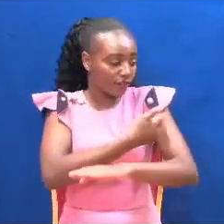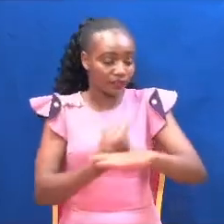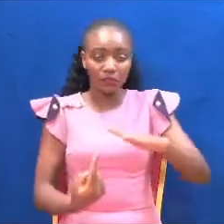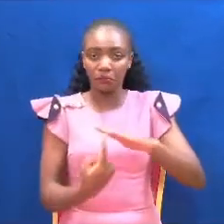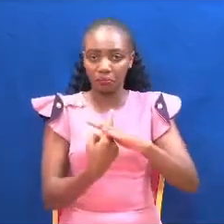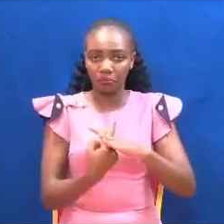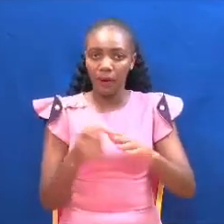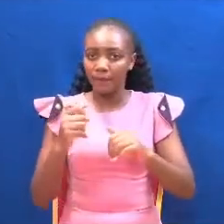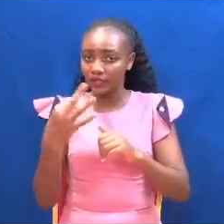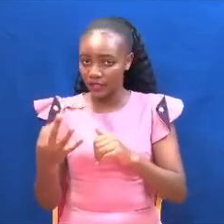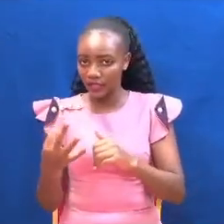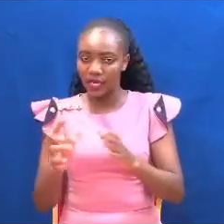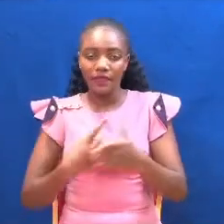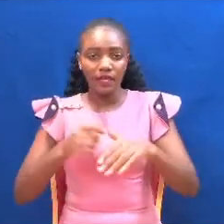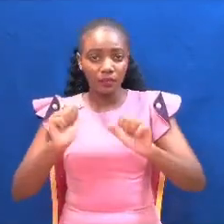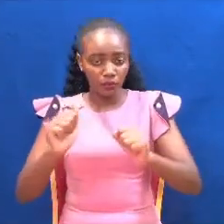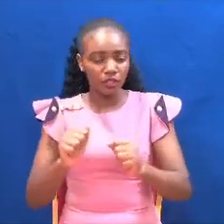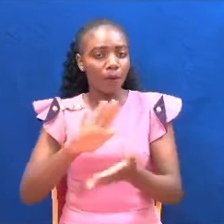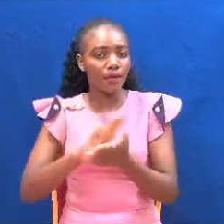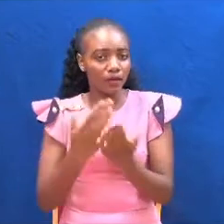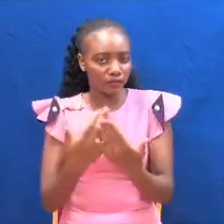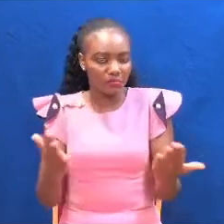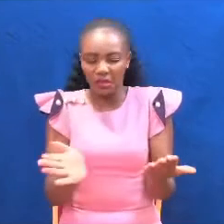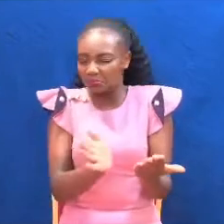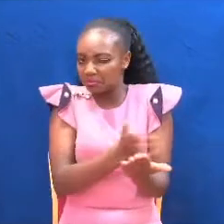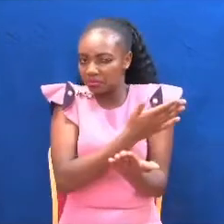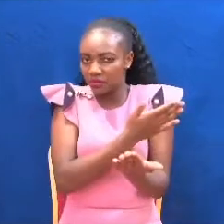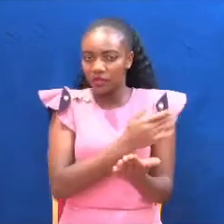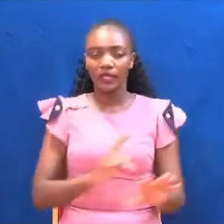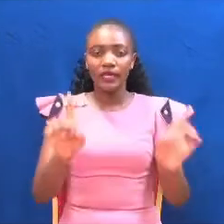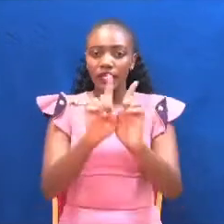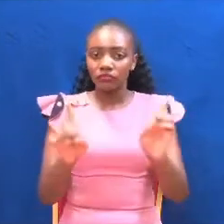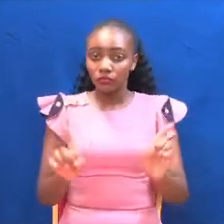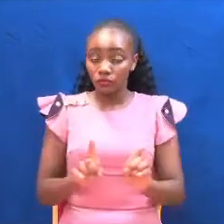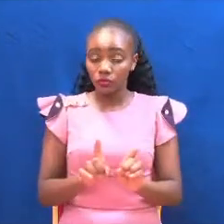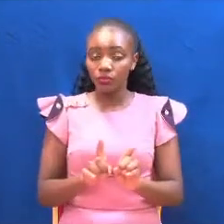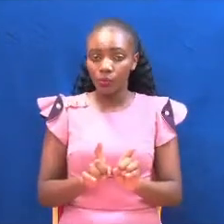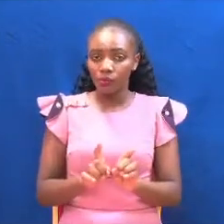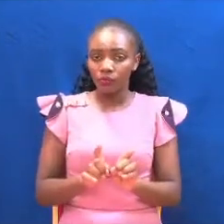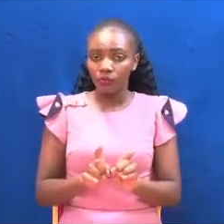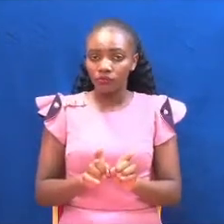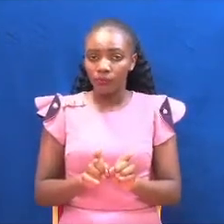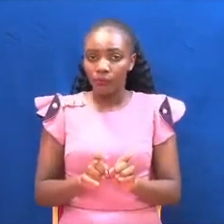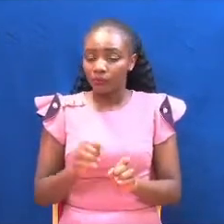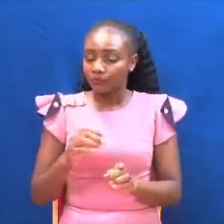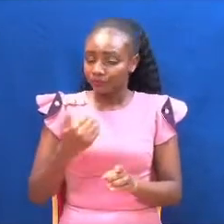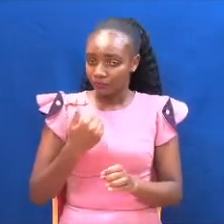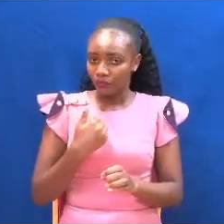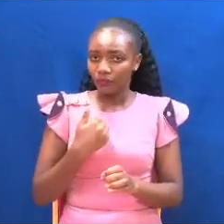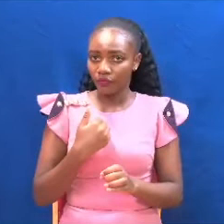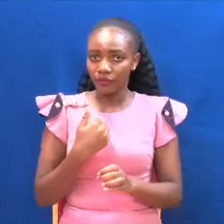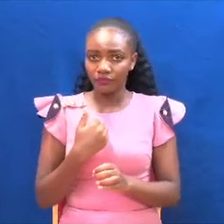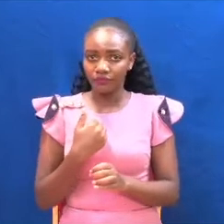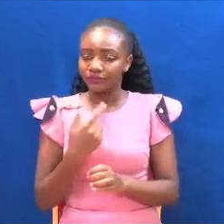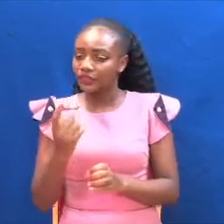this year could soon be a thing of the past. Using these vaccines and others in the pipeline, this is